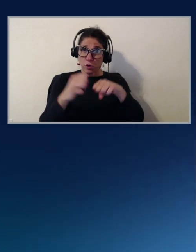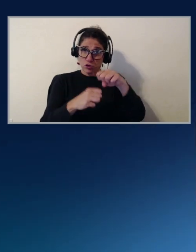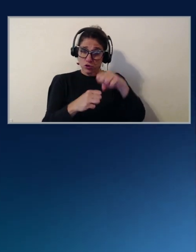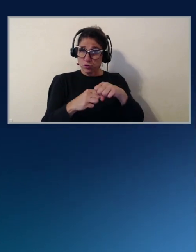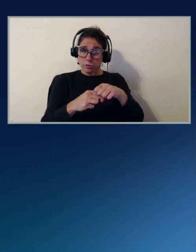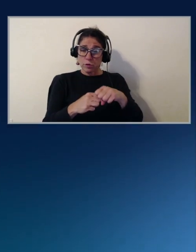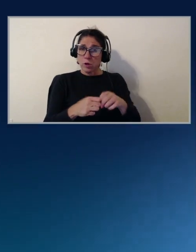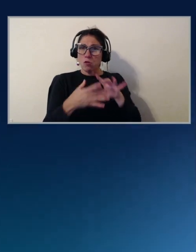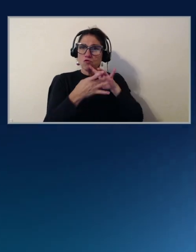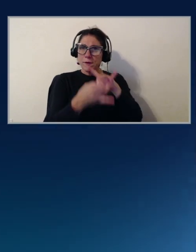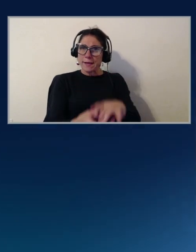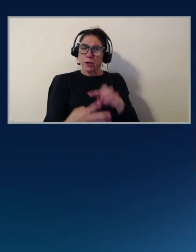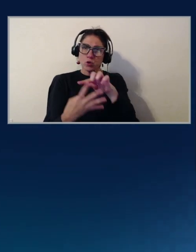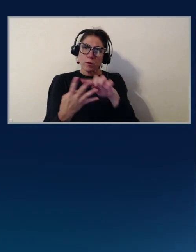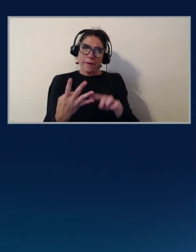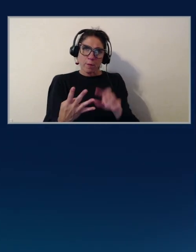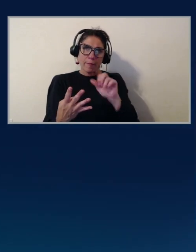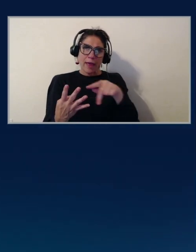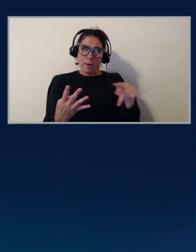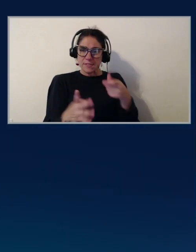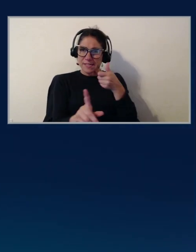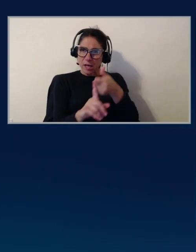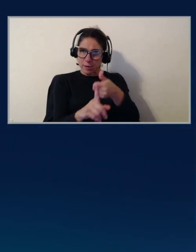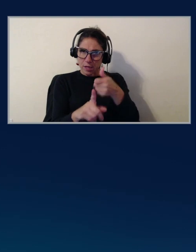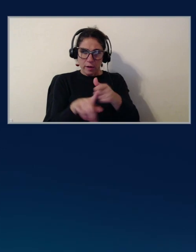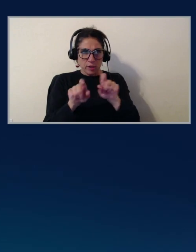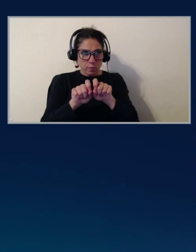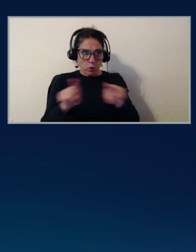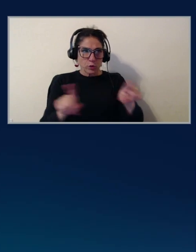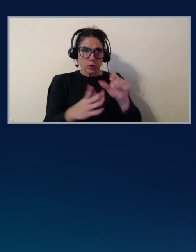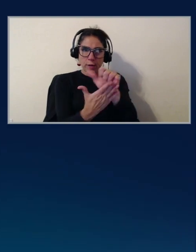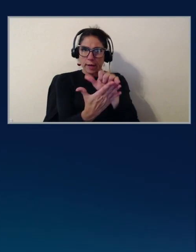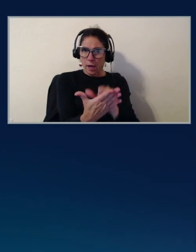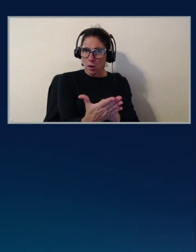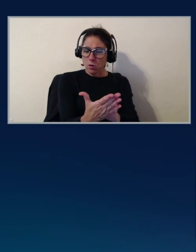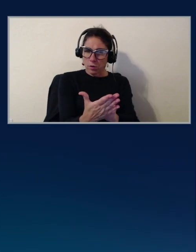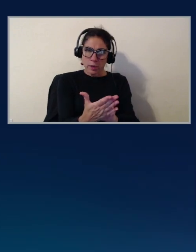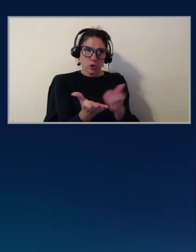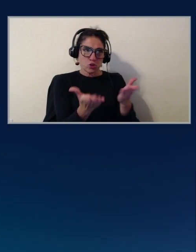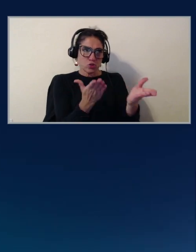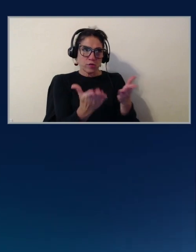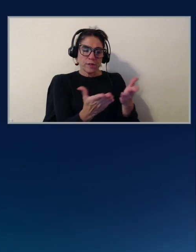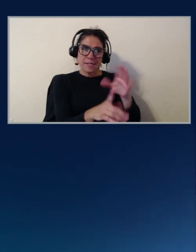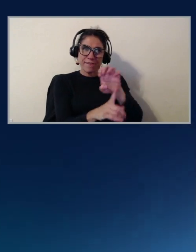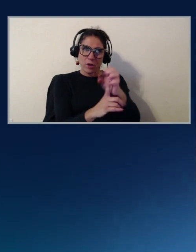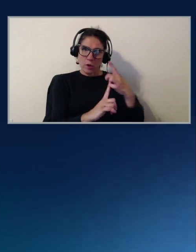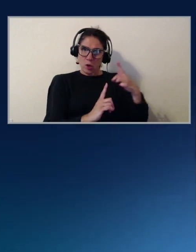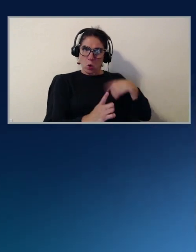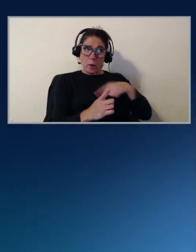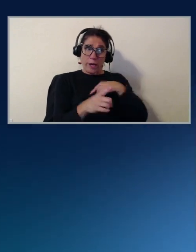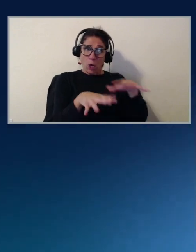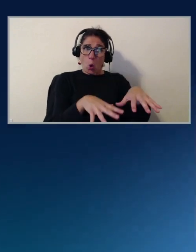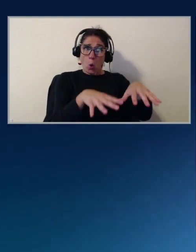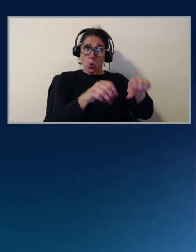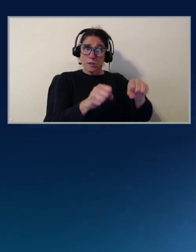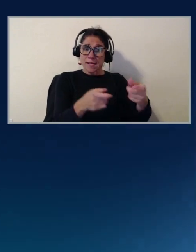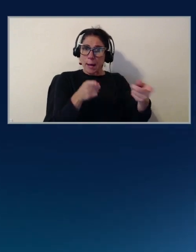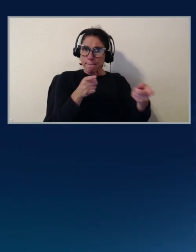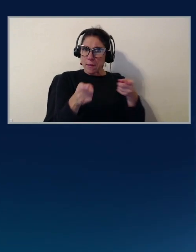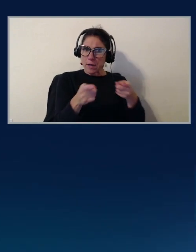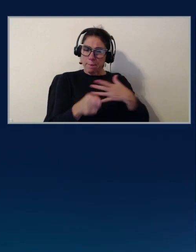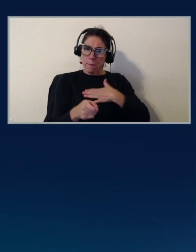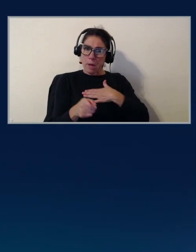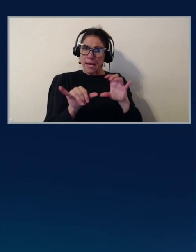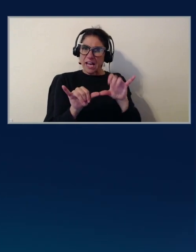the applications themselves are deployed into an account and into a service environment that we host and manage. So my engineering team